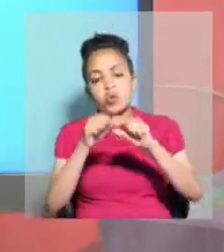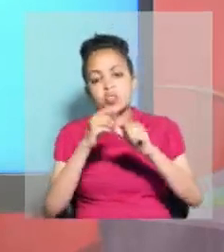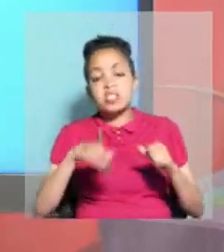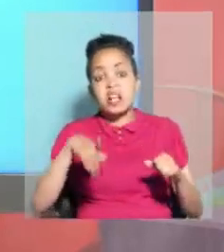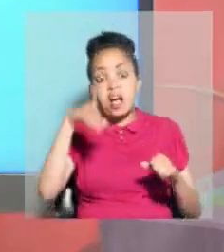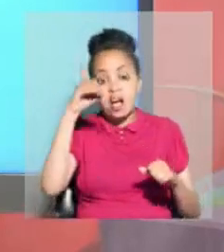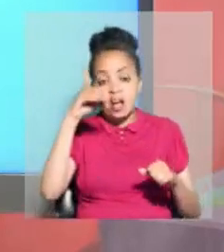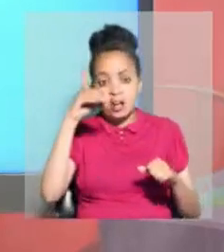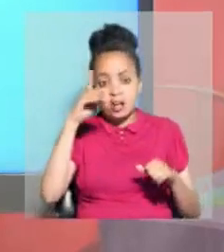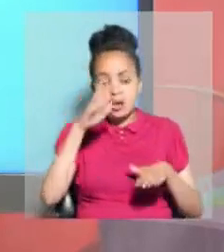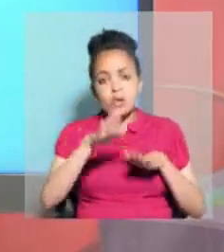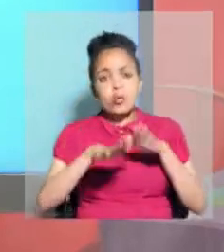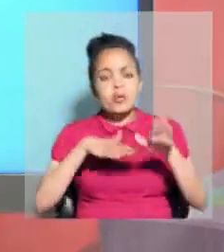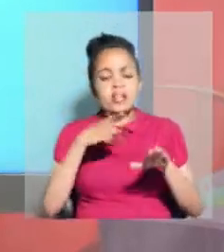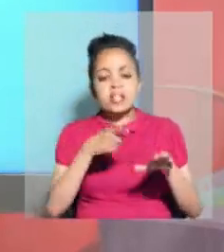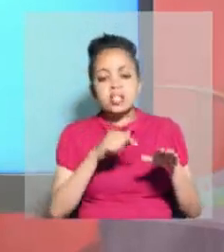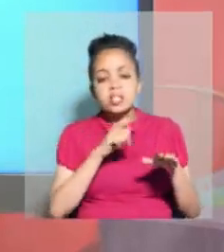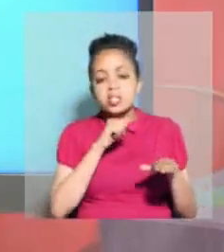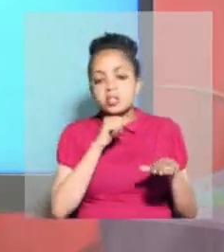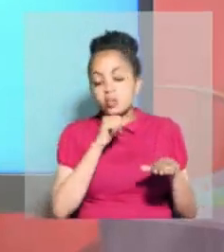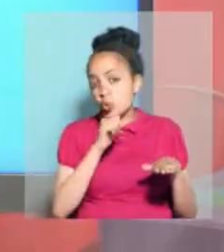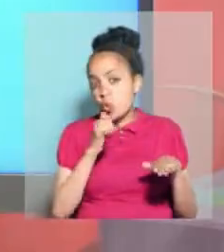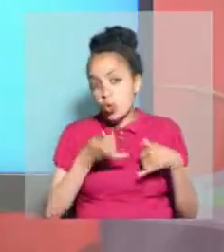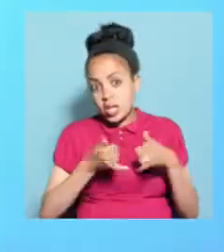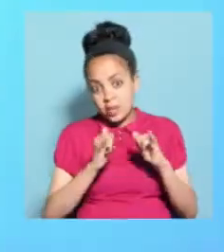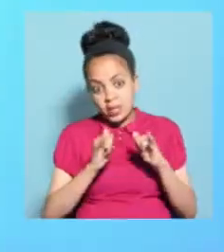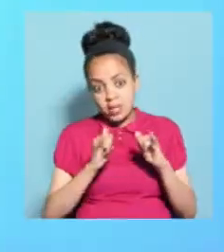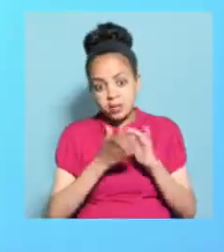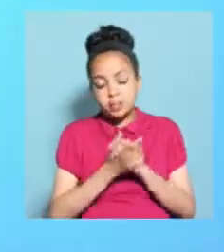rate here. There is no inhibitor.